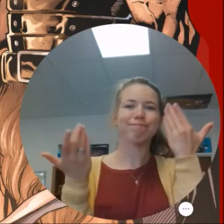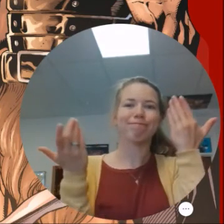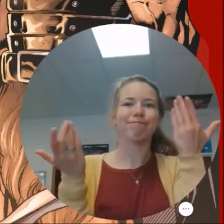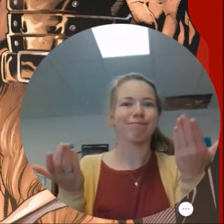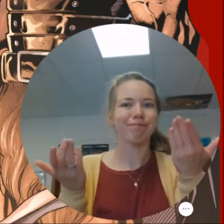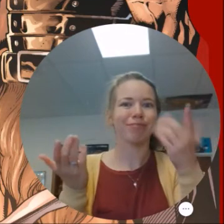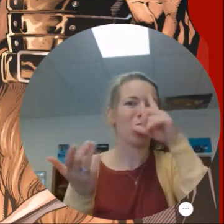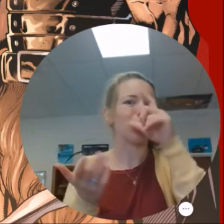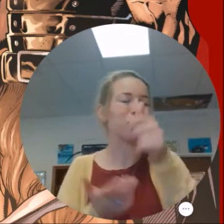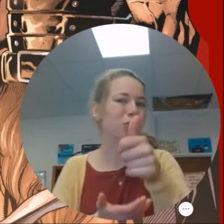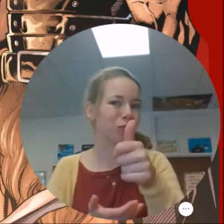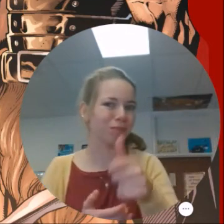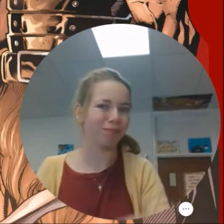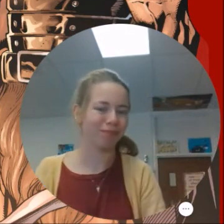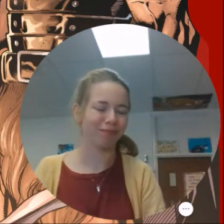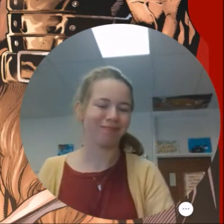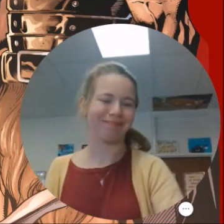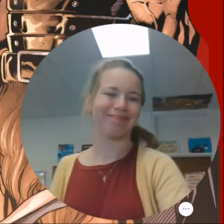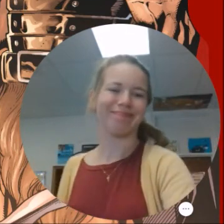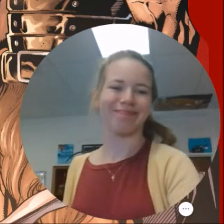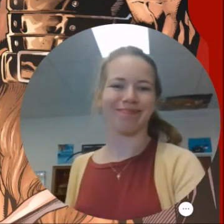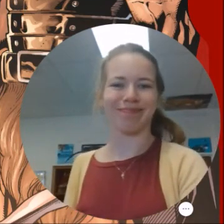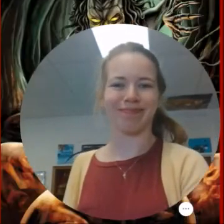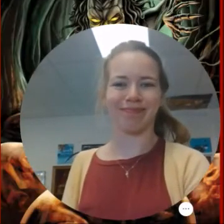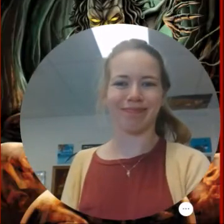greedy? Up to you.